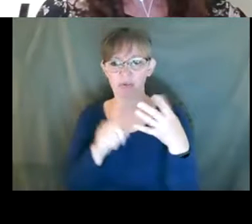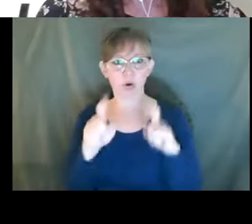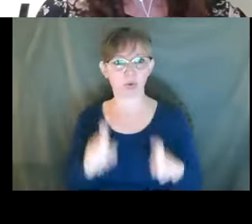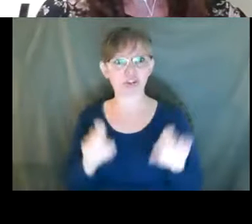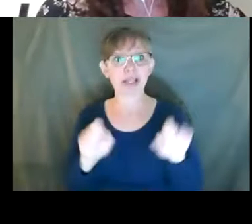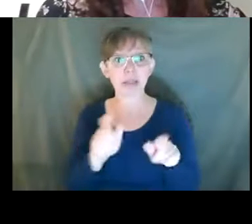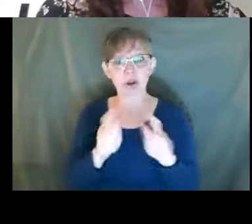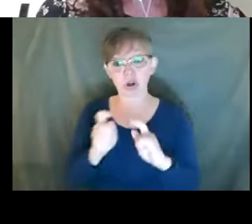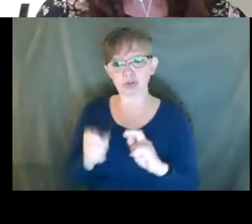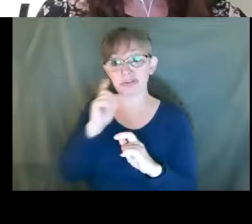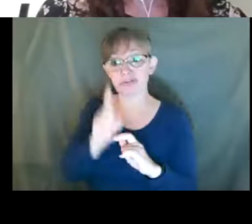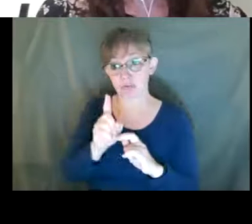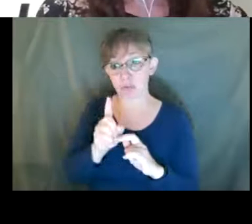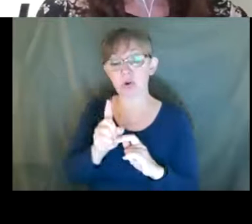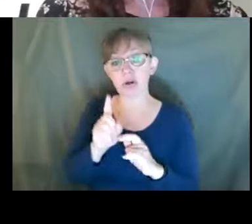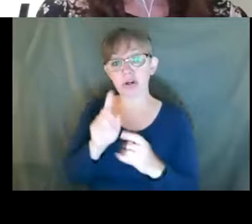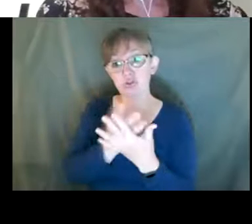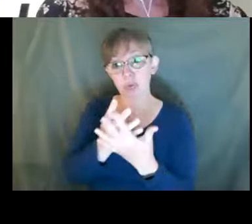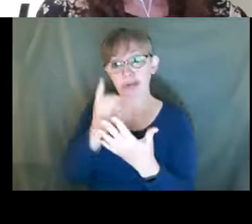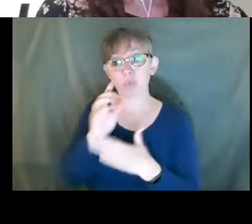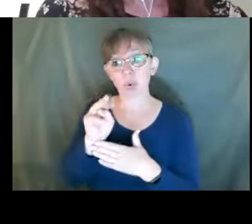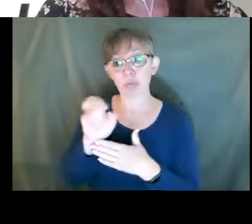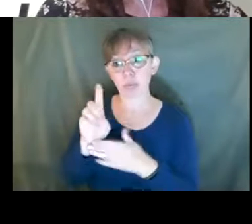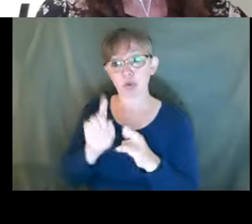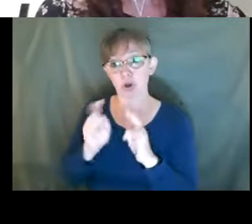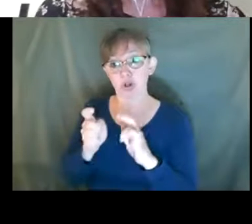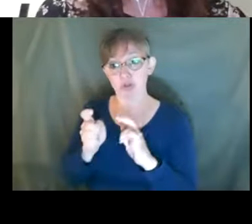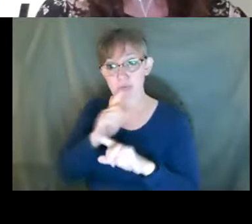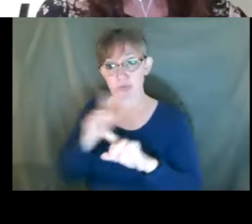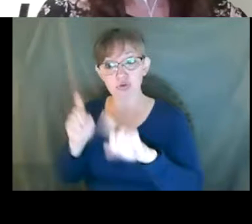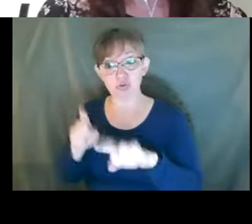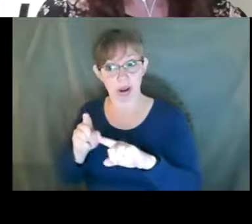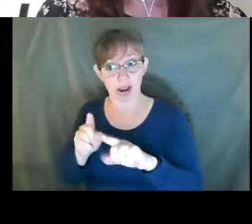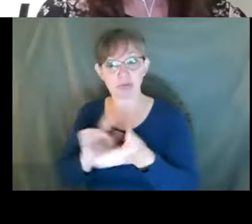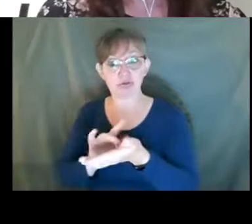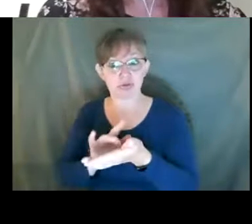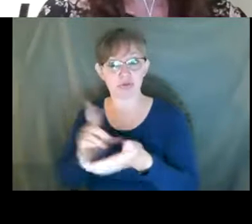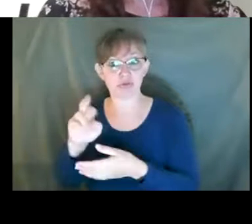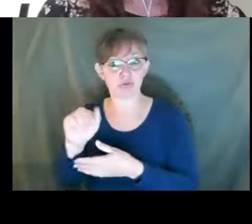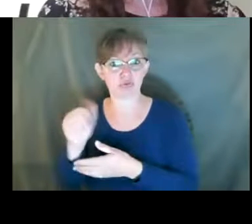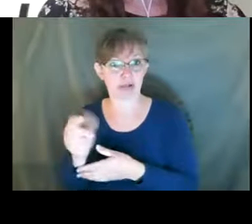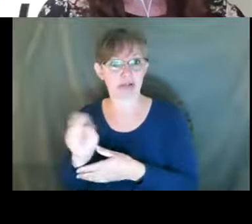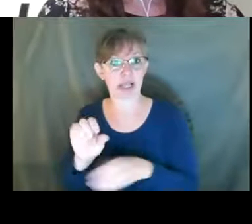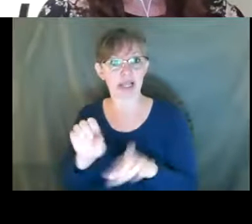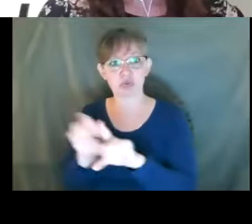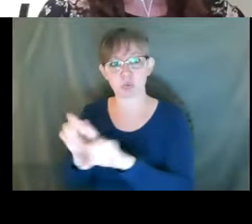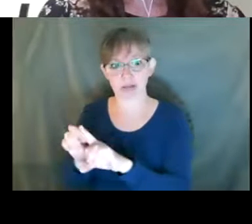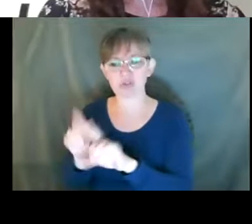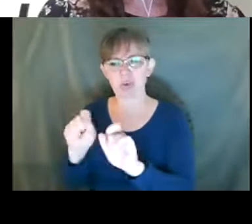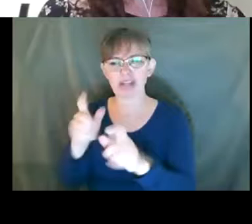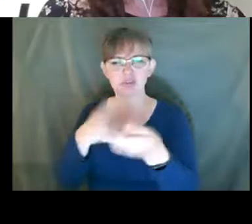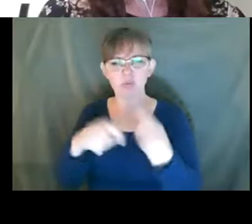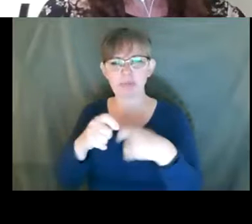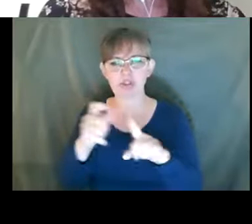mood-altering prescribed drugs also by replacing alcohol with the name of the drug. So the acronym